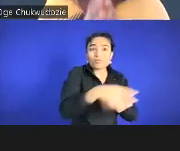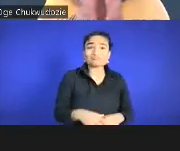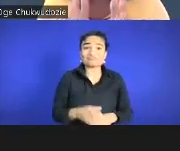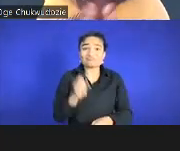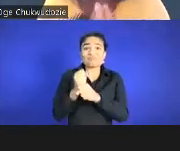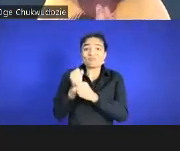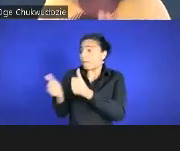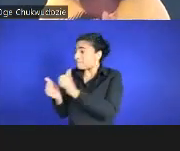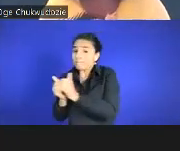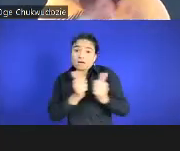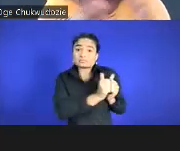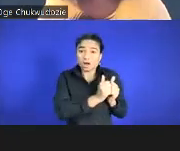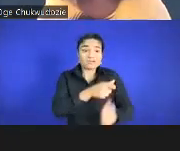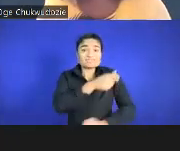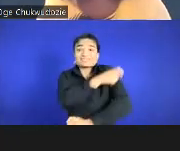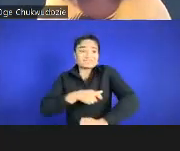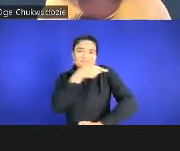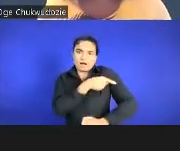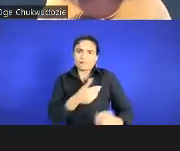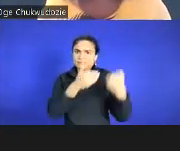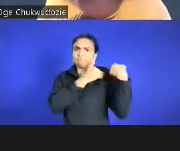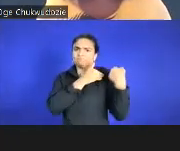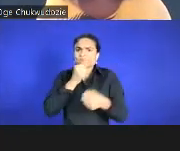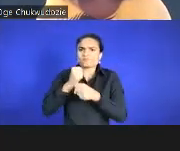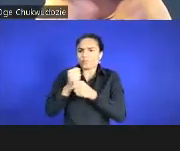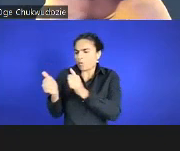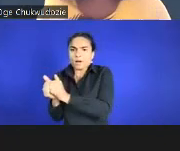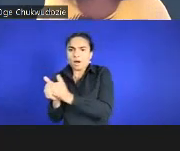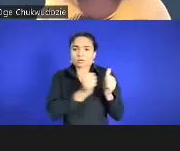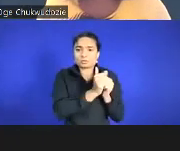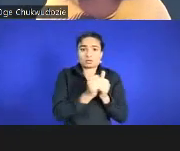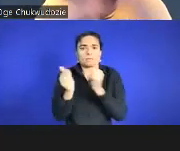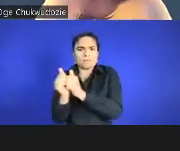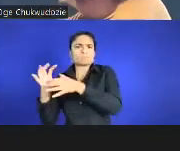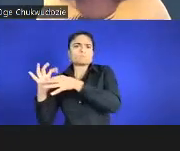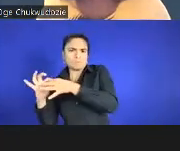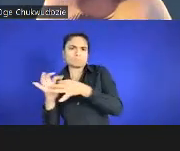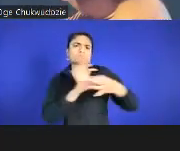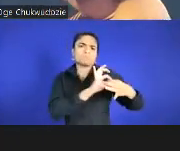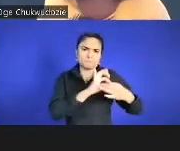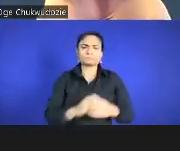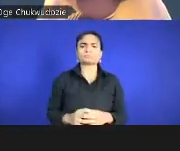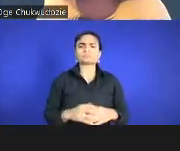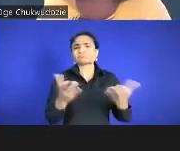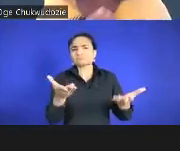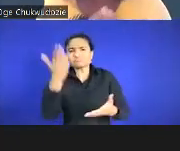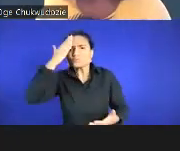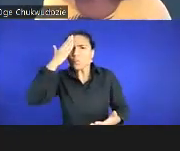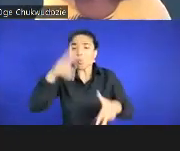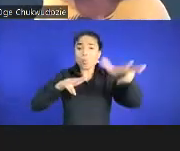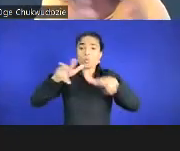it's not a clear cut, sometimes, it's the program people are part of, that partnership